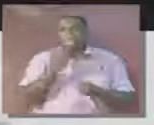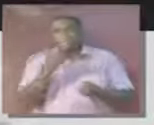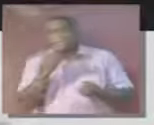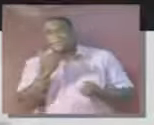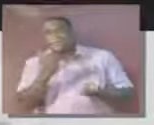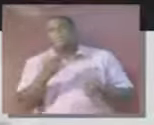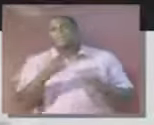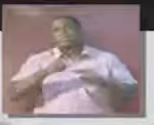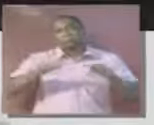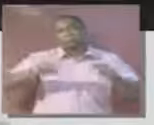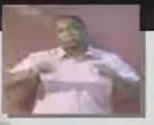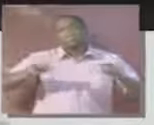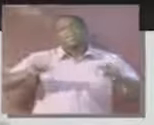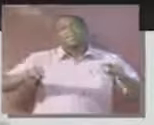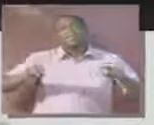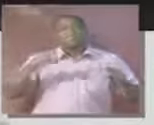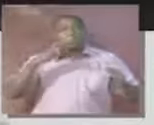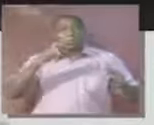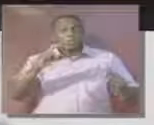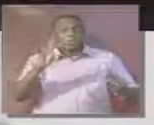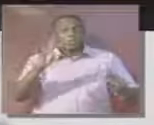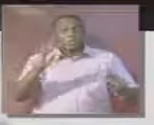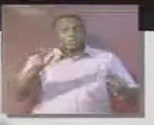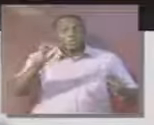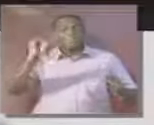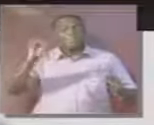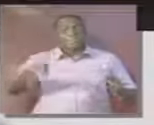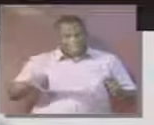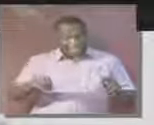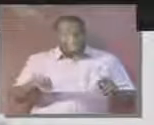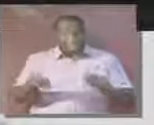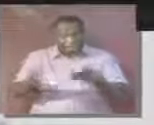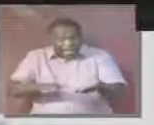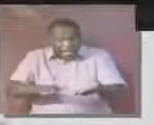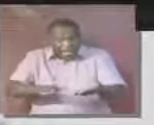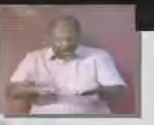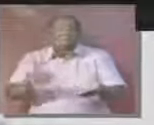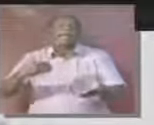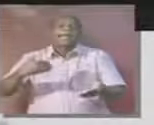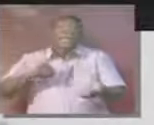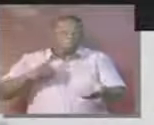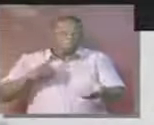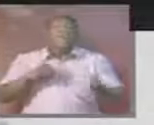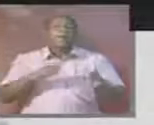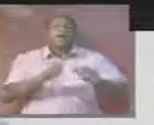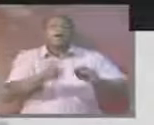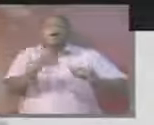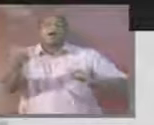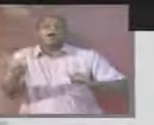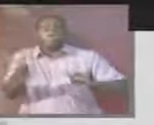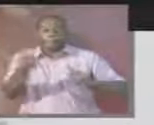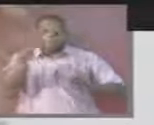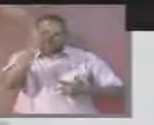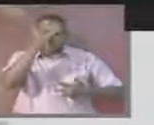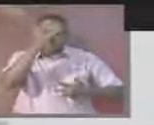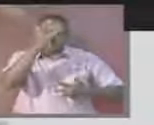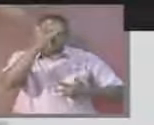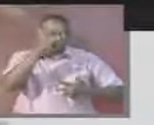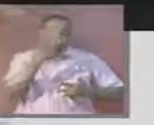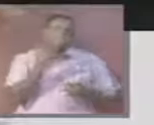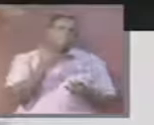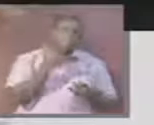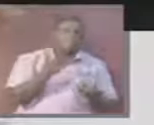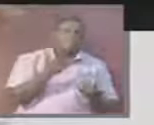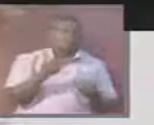about 80% of them have one or more of the various comorbidities, with diabetes, hypertension, and